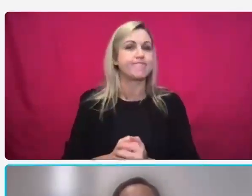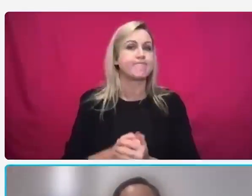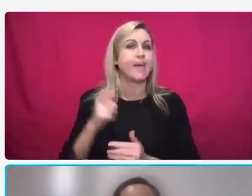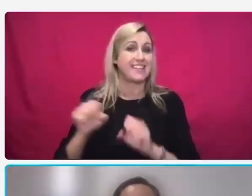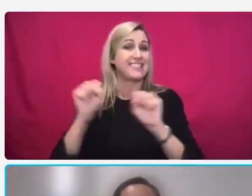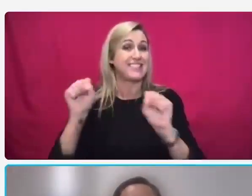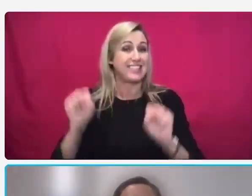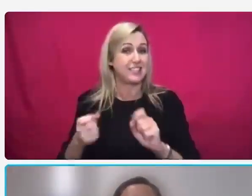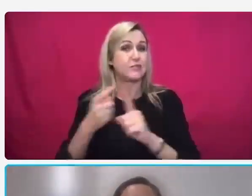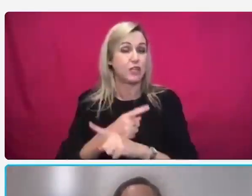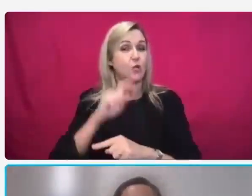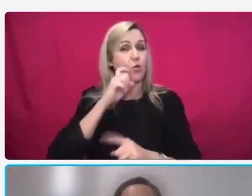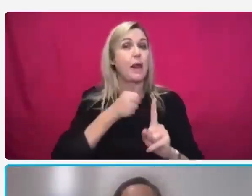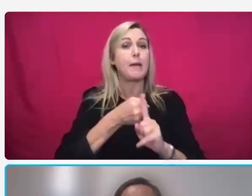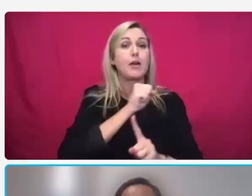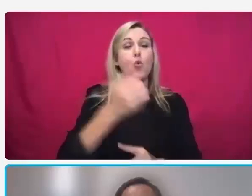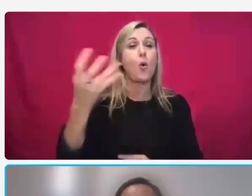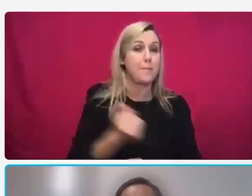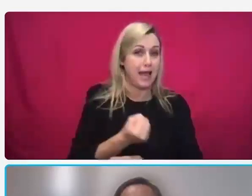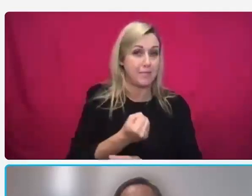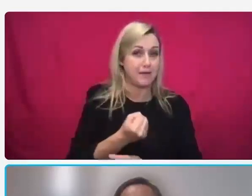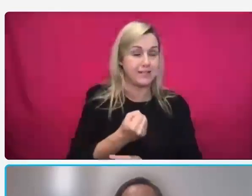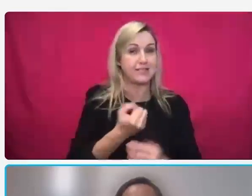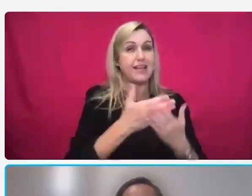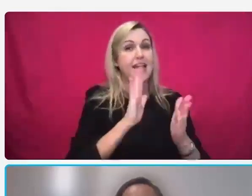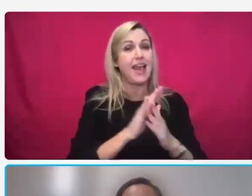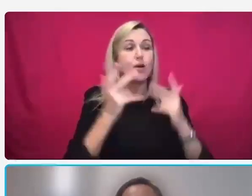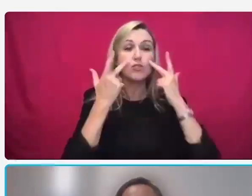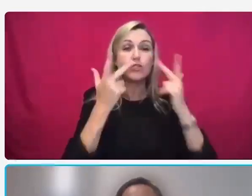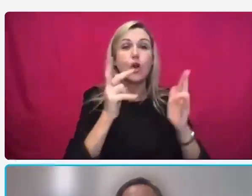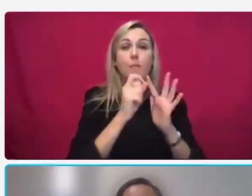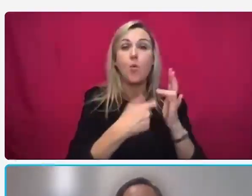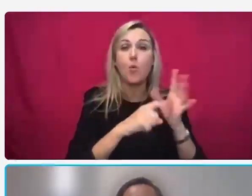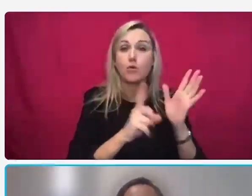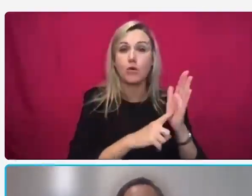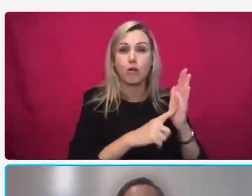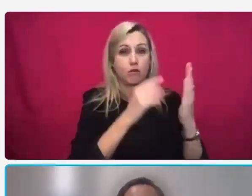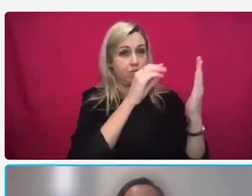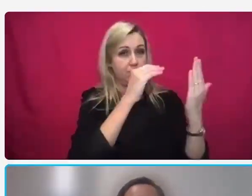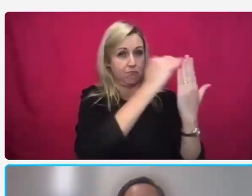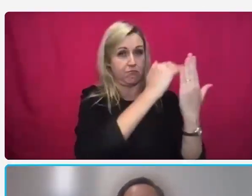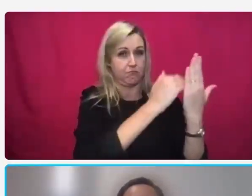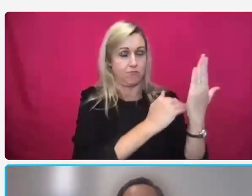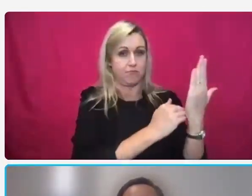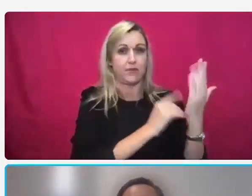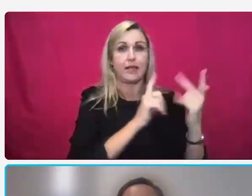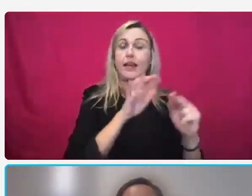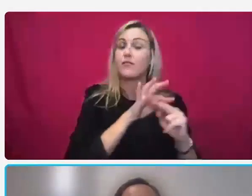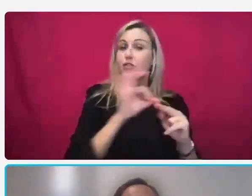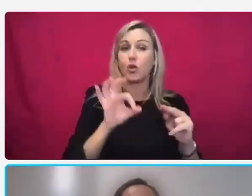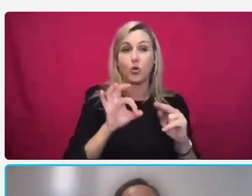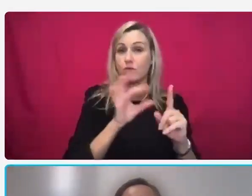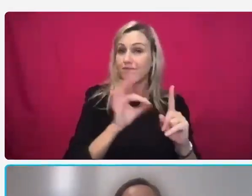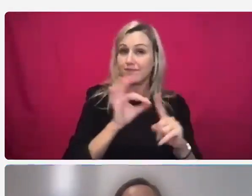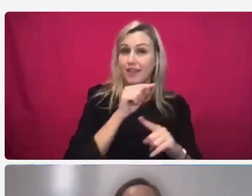payment statements, fields that are inside of them and how they're presented. So if the changes aren't implemented, then providers will not